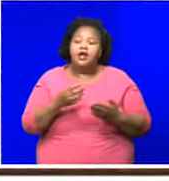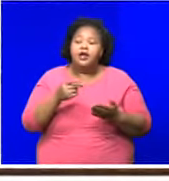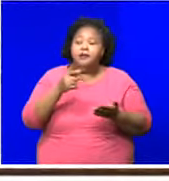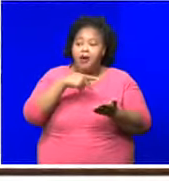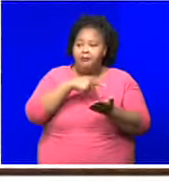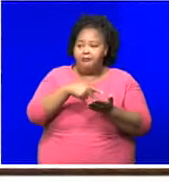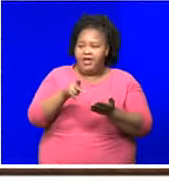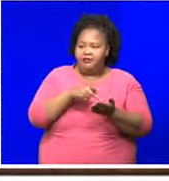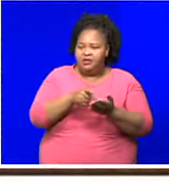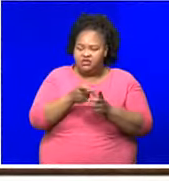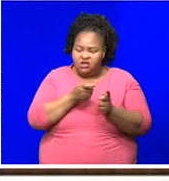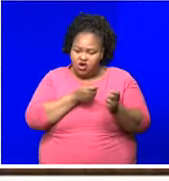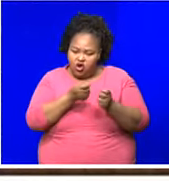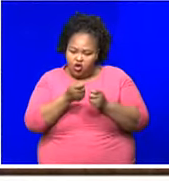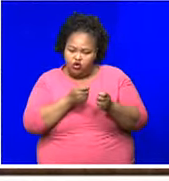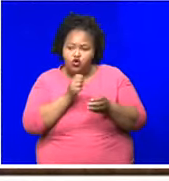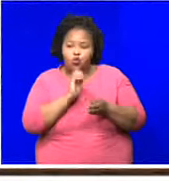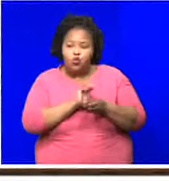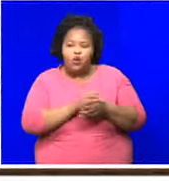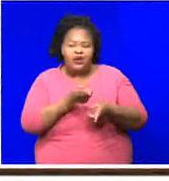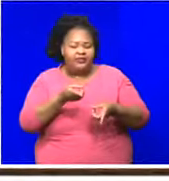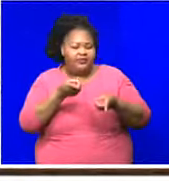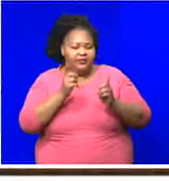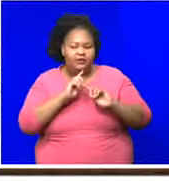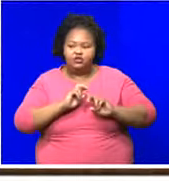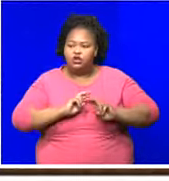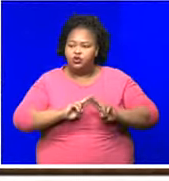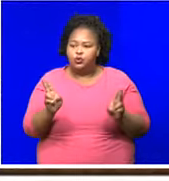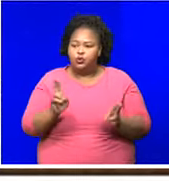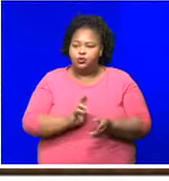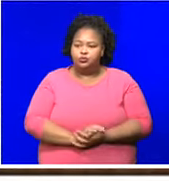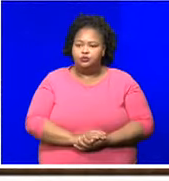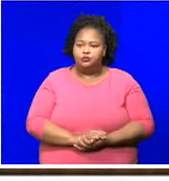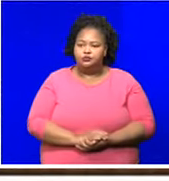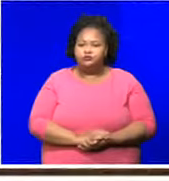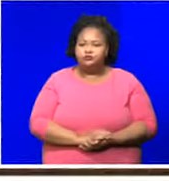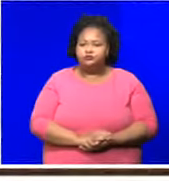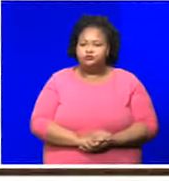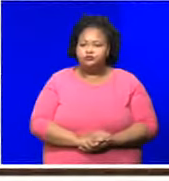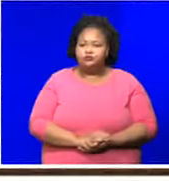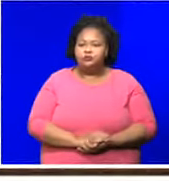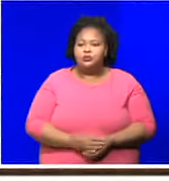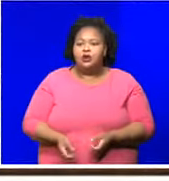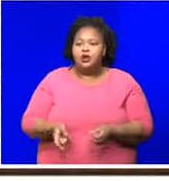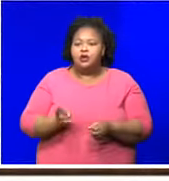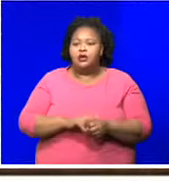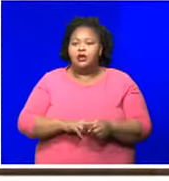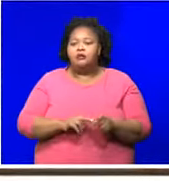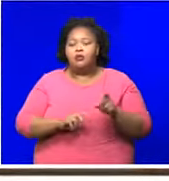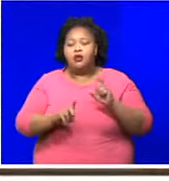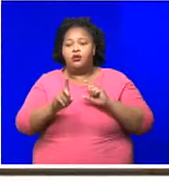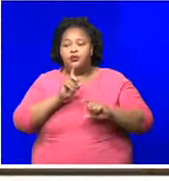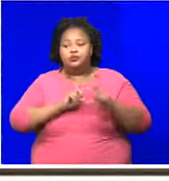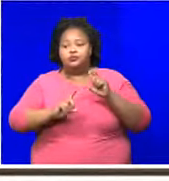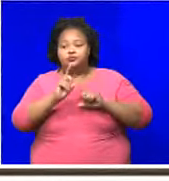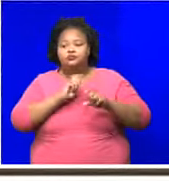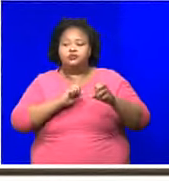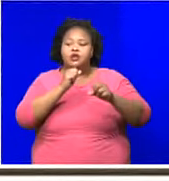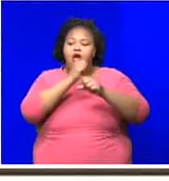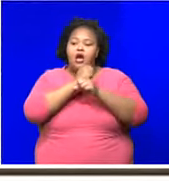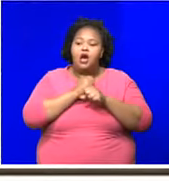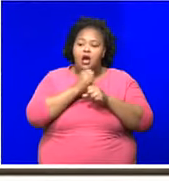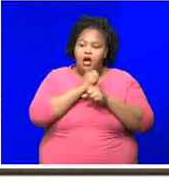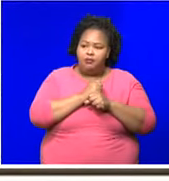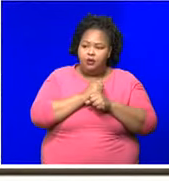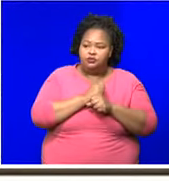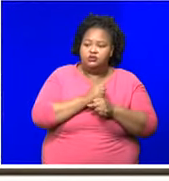payments relating to risks. Mr. Chairman, some of the specific reviews leading to the repeal of the National Clearance Settlement